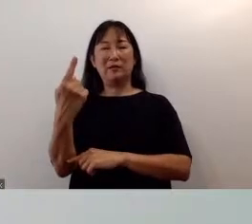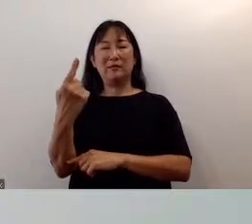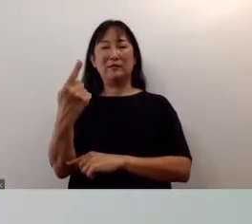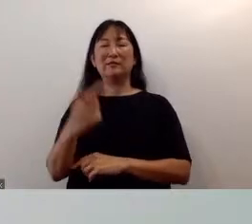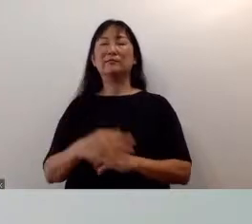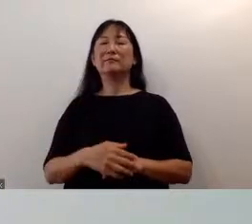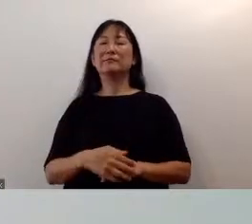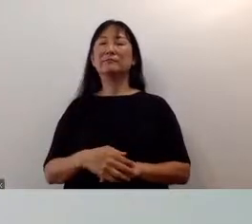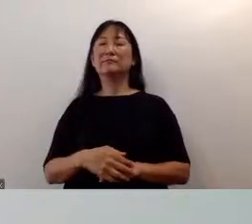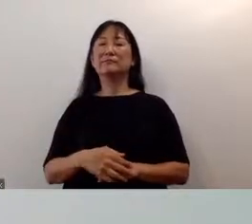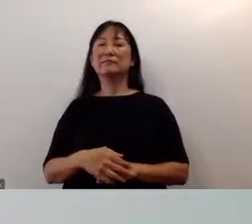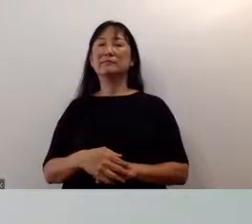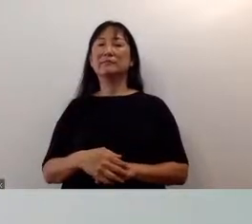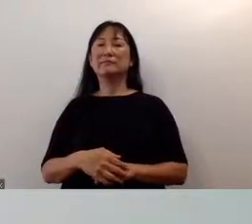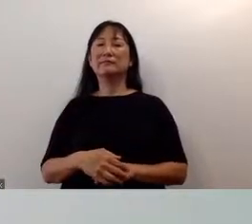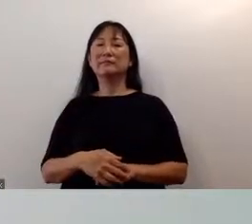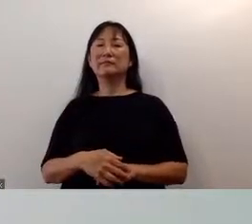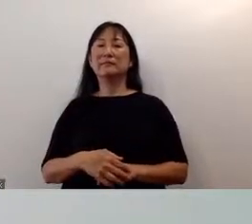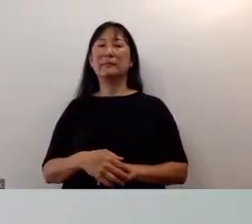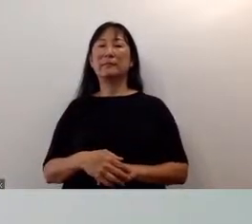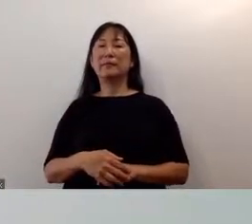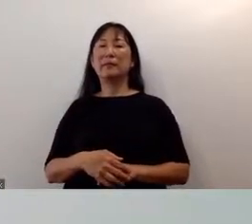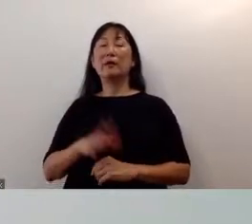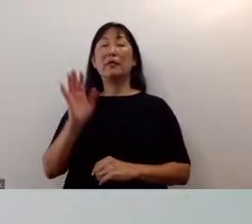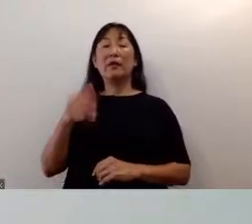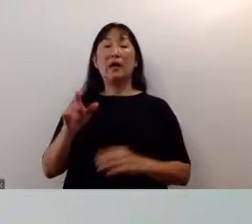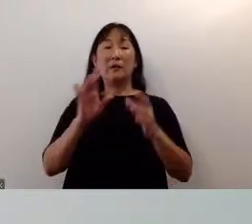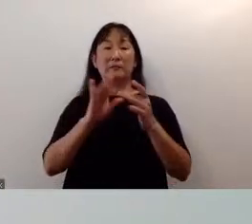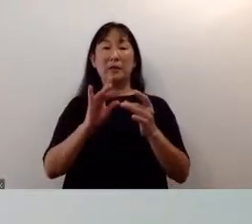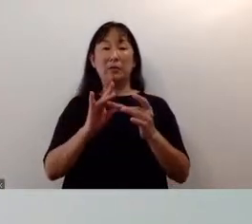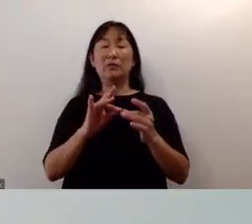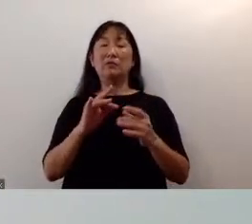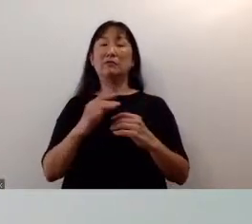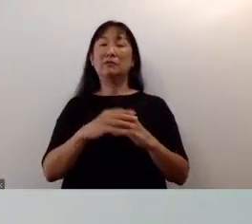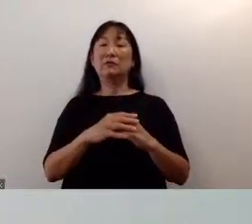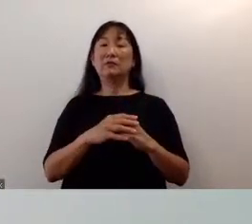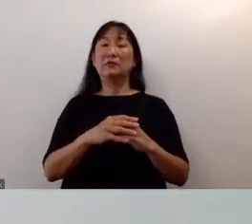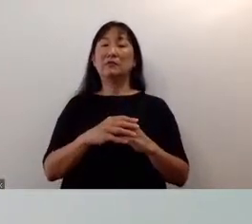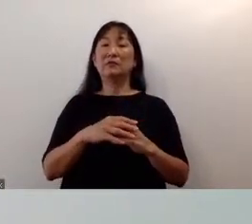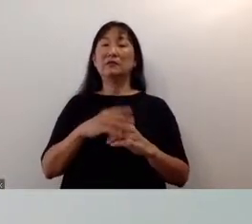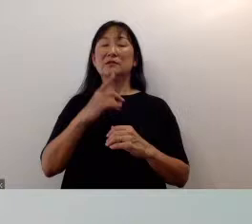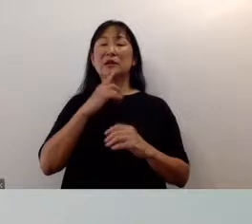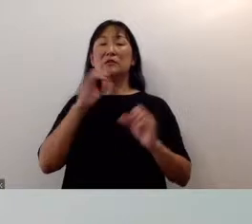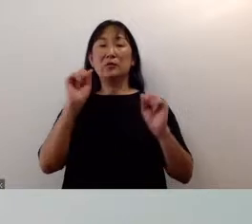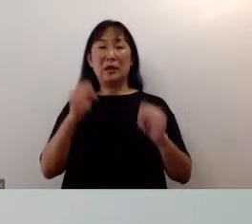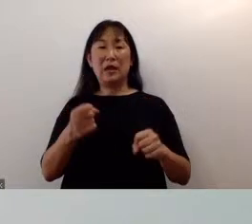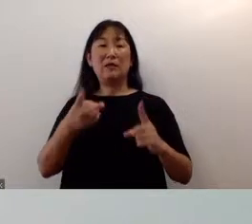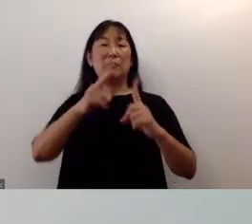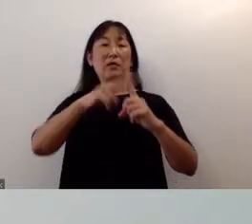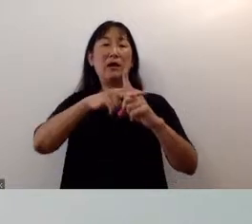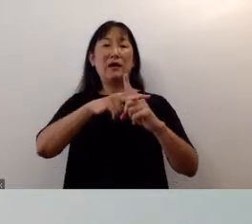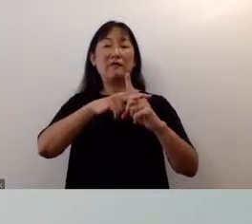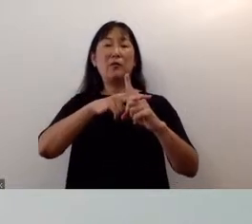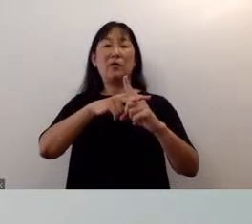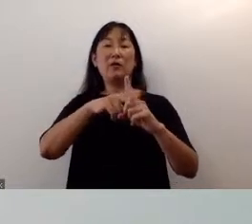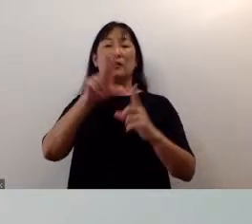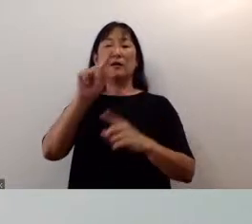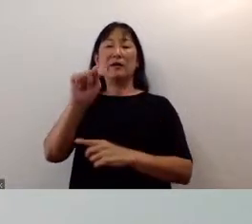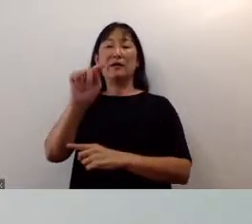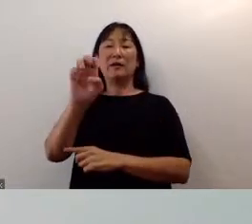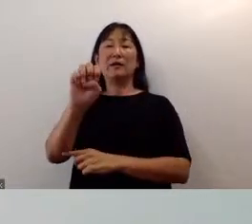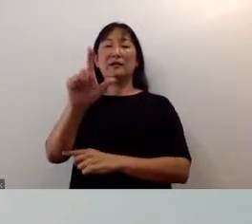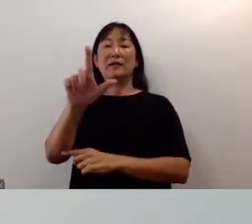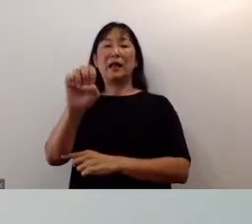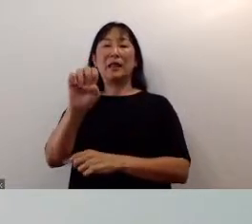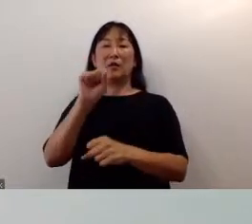employees. The memo also allowed for folks to apply for telework approval. And so the memo had a link to